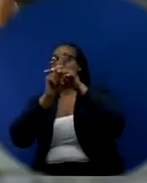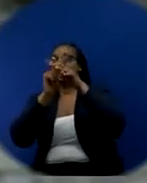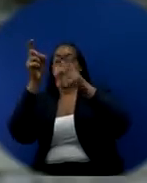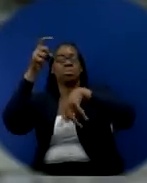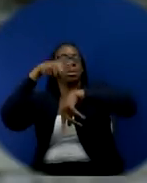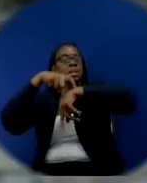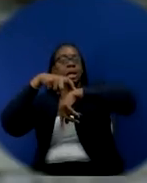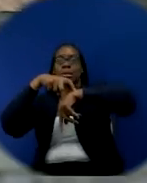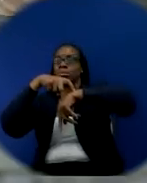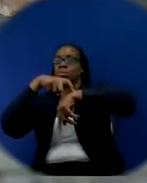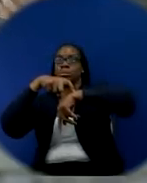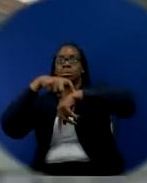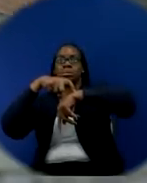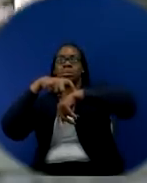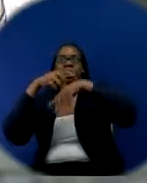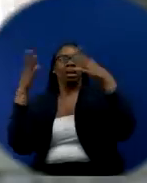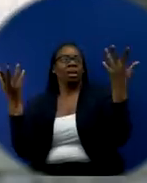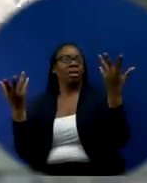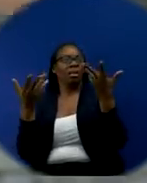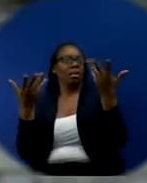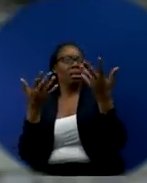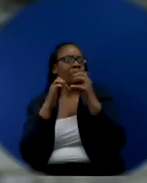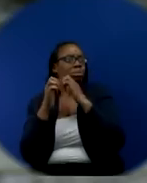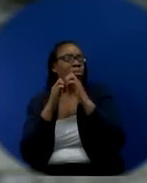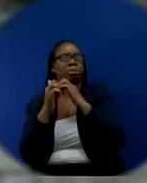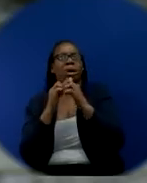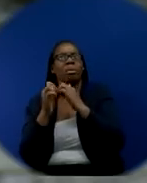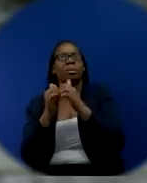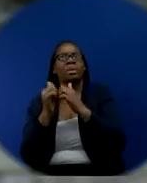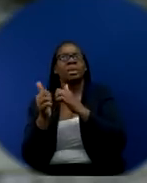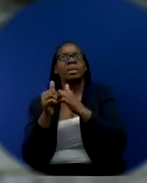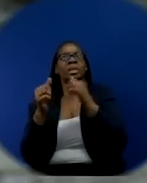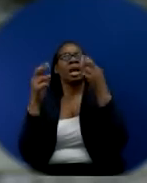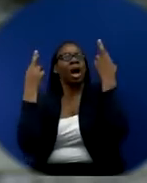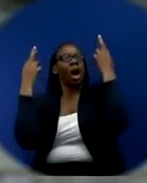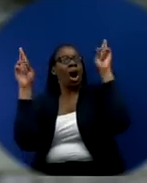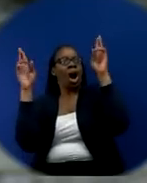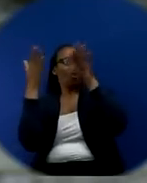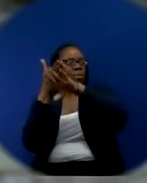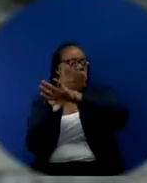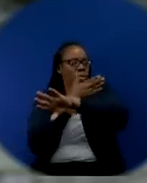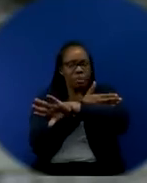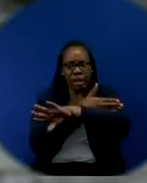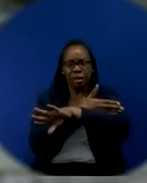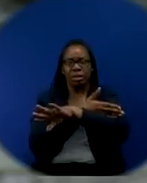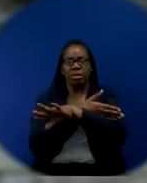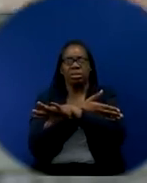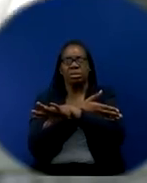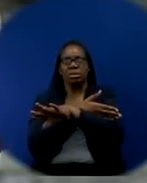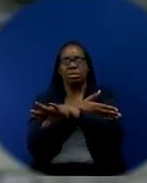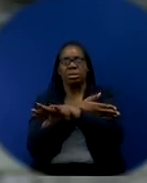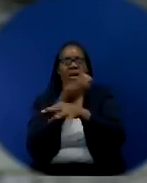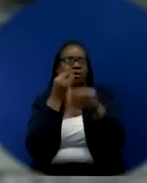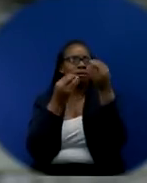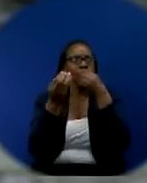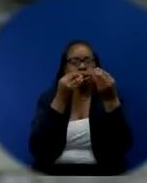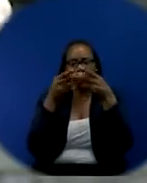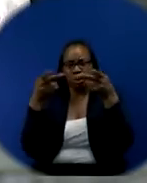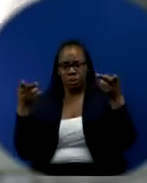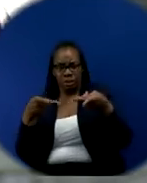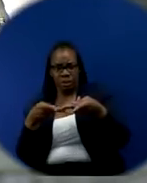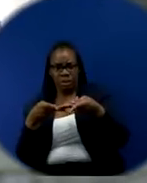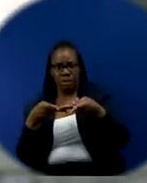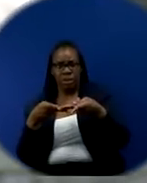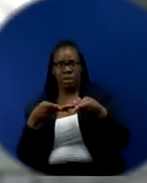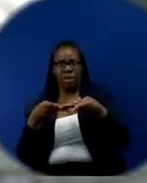time. Here's the problem. You should see it. They have already prepared everything. All the food is in place. All